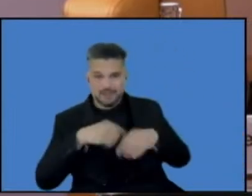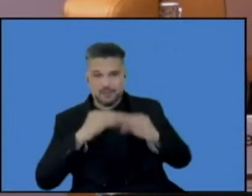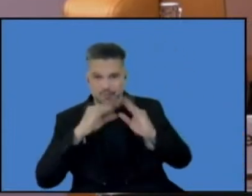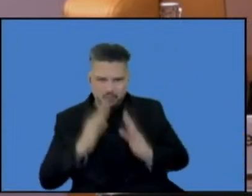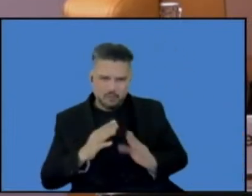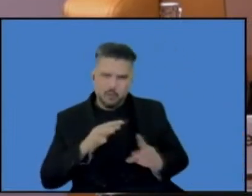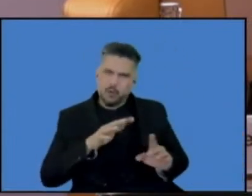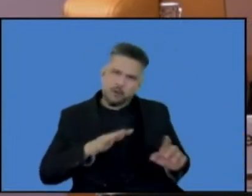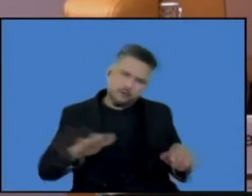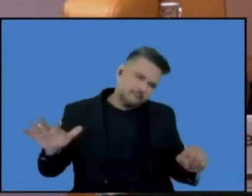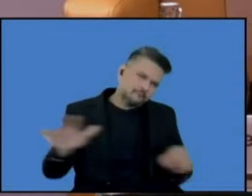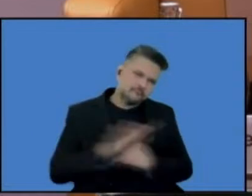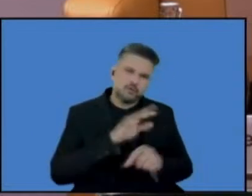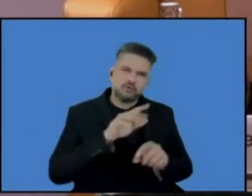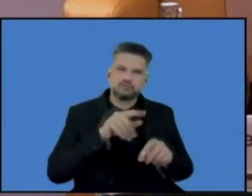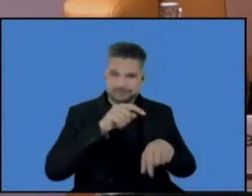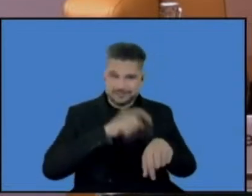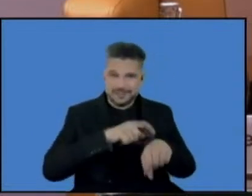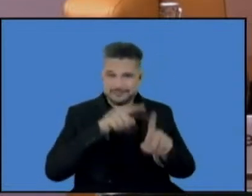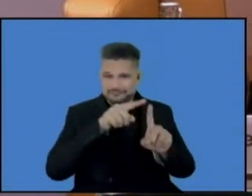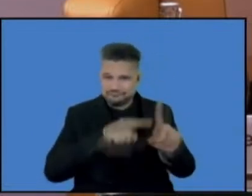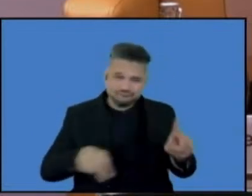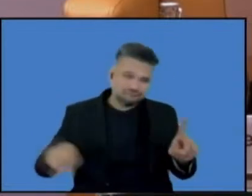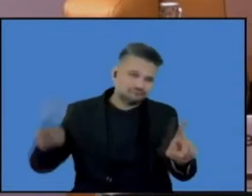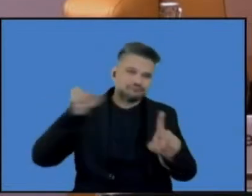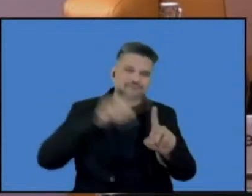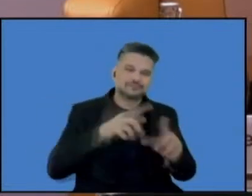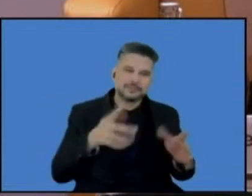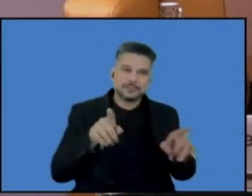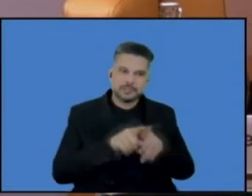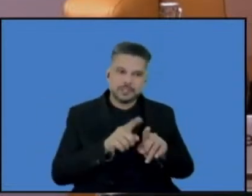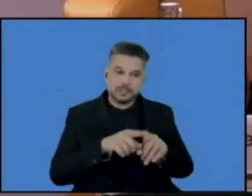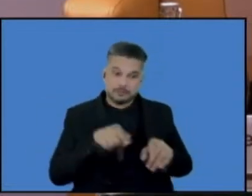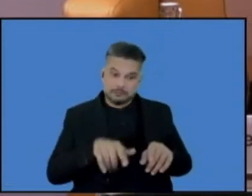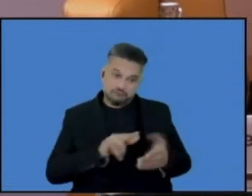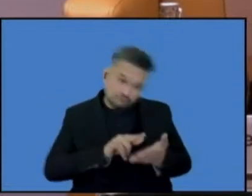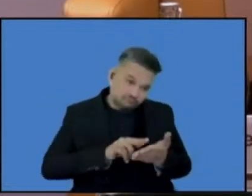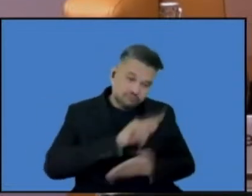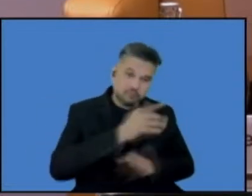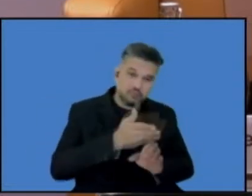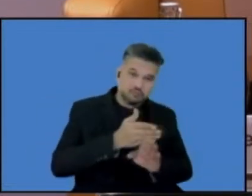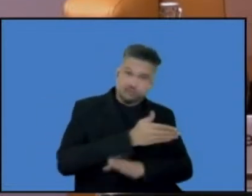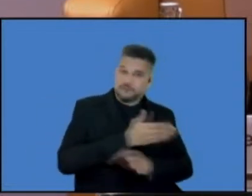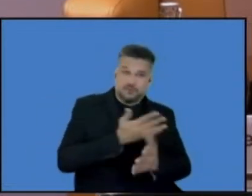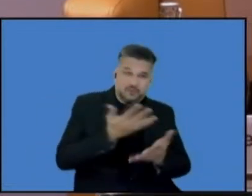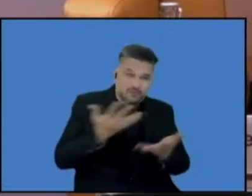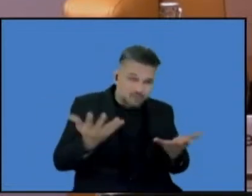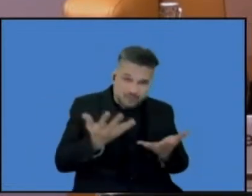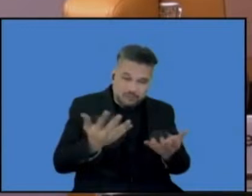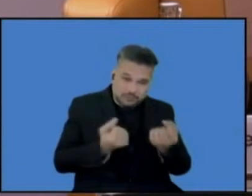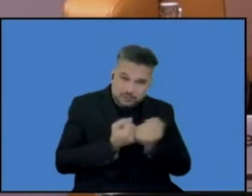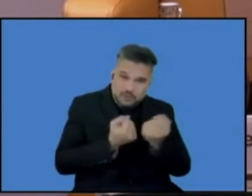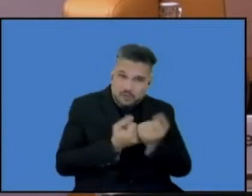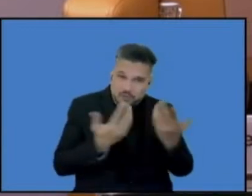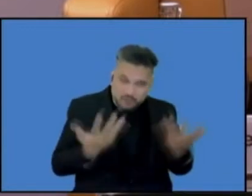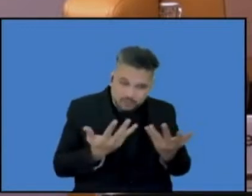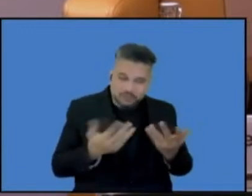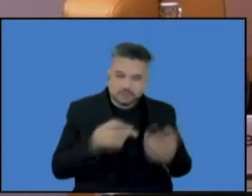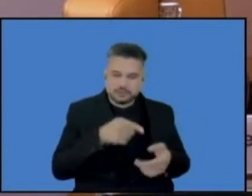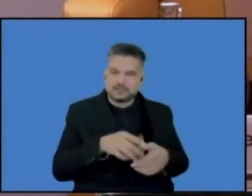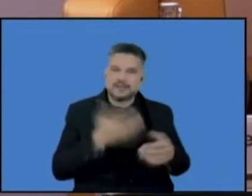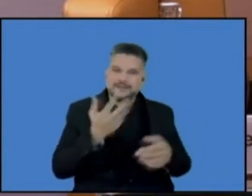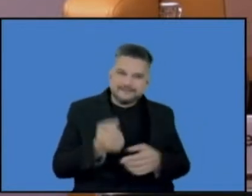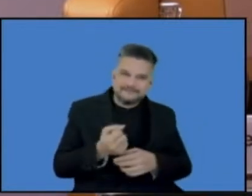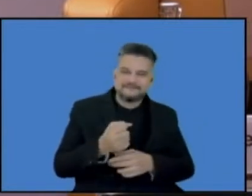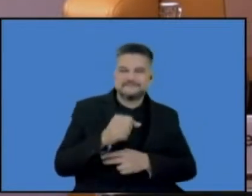the concrete action that and programs that we have done is ensuring the establishment and the launching of Satu Data